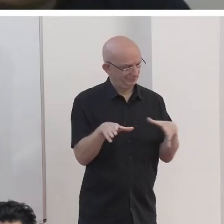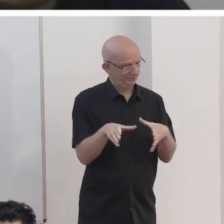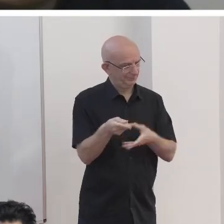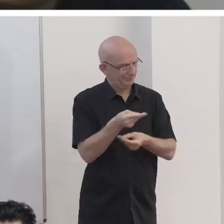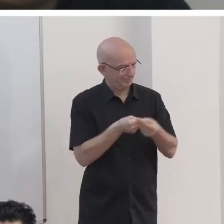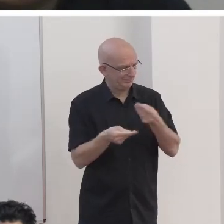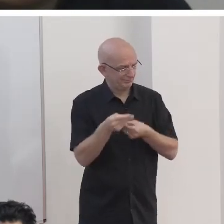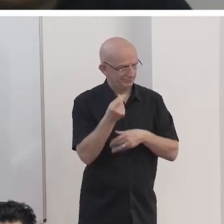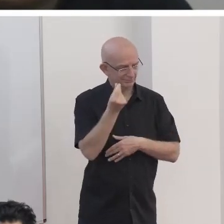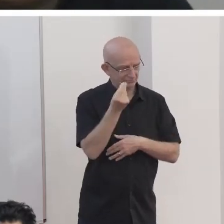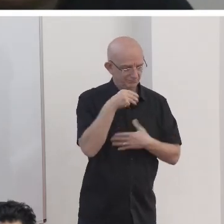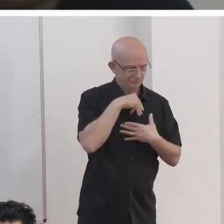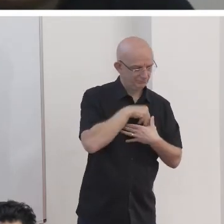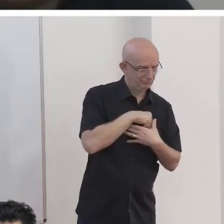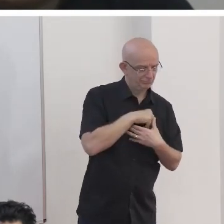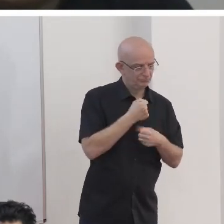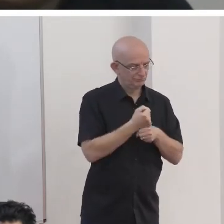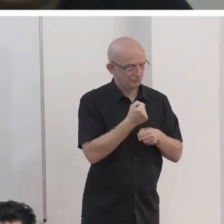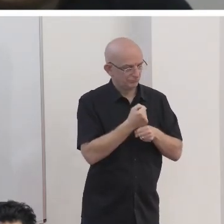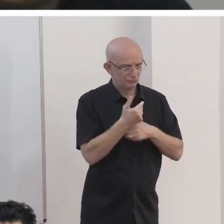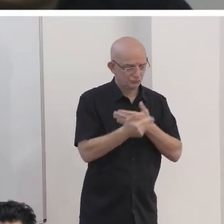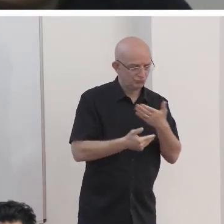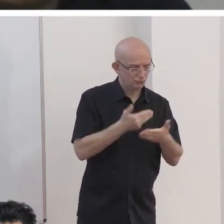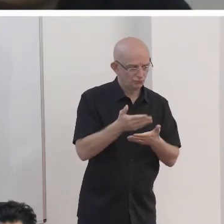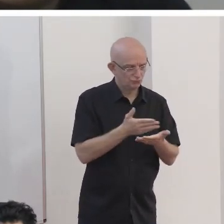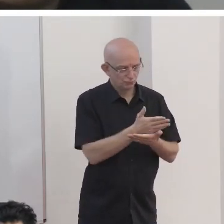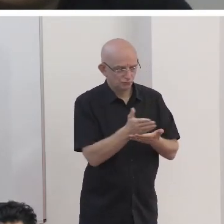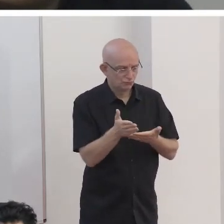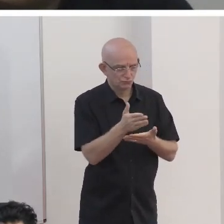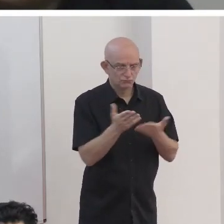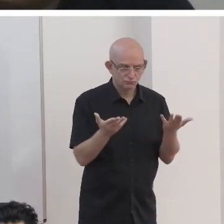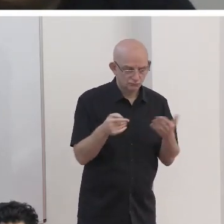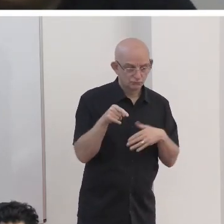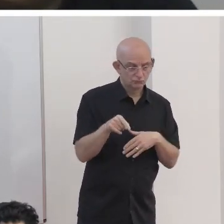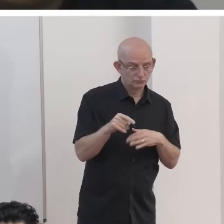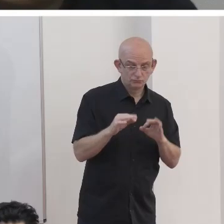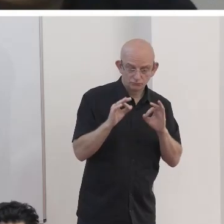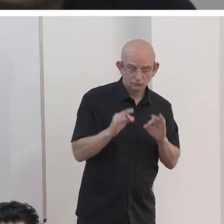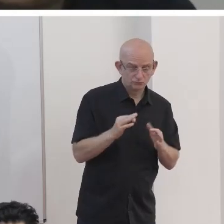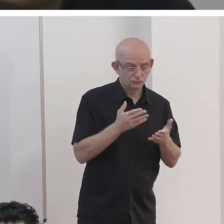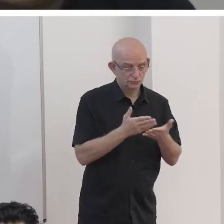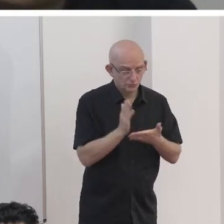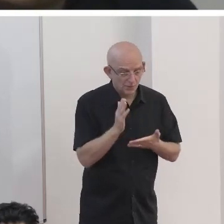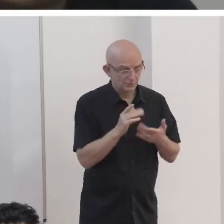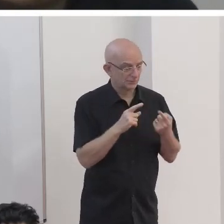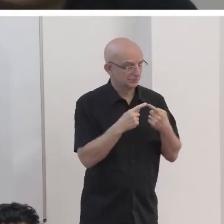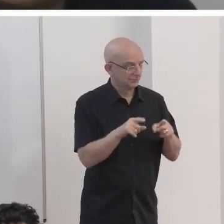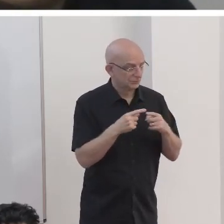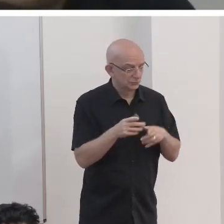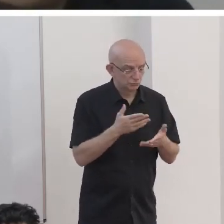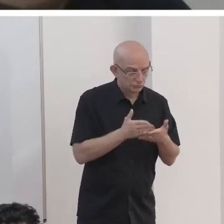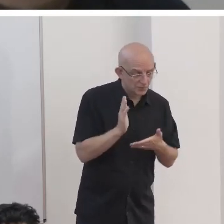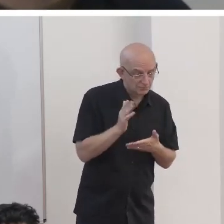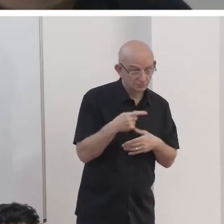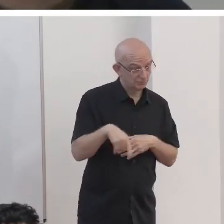rights, do we need to have equal justice? Do we need? Yes. Yes. Okay.